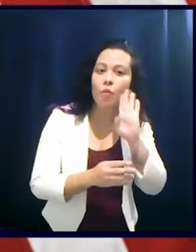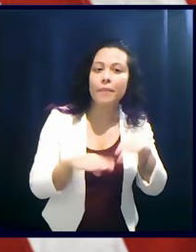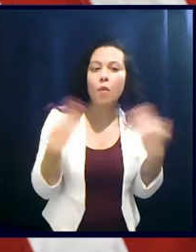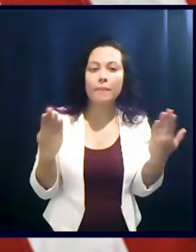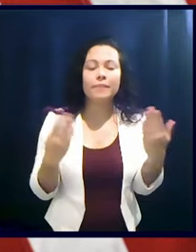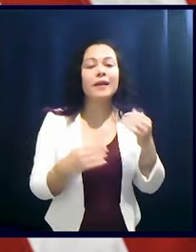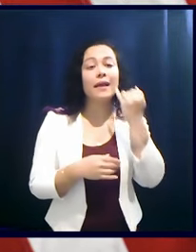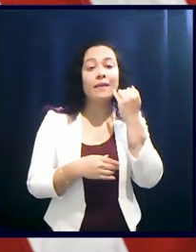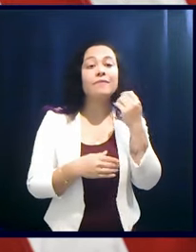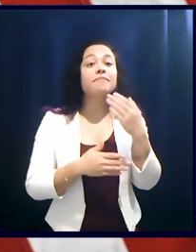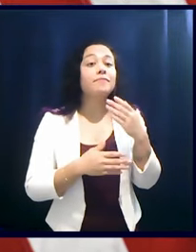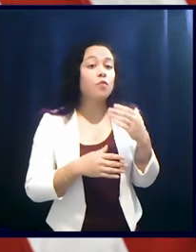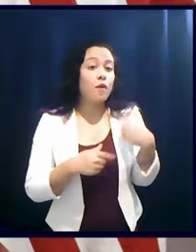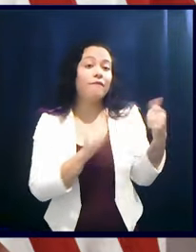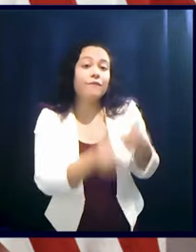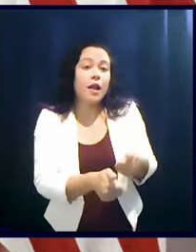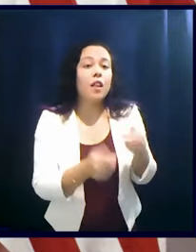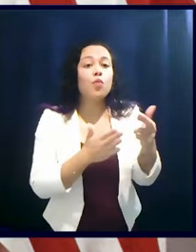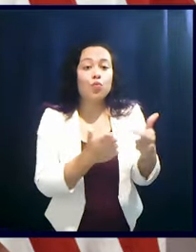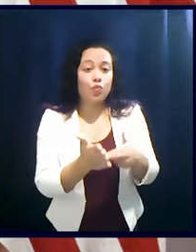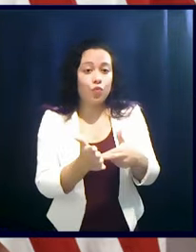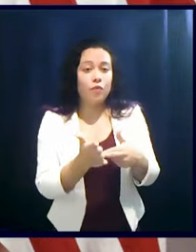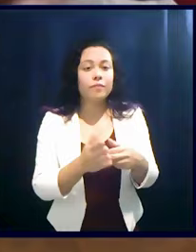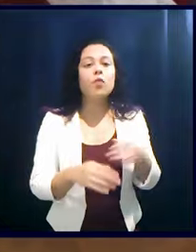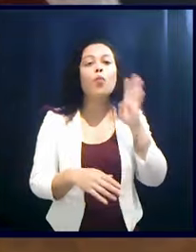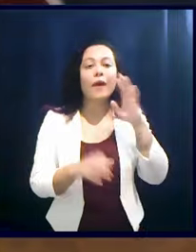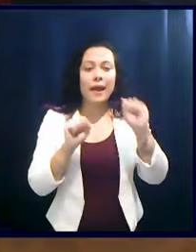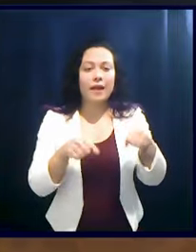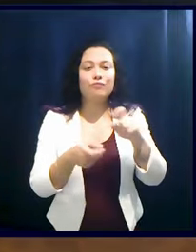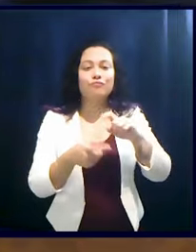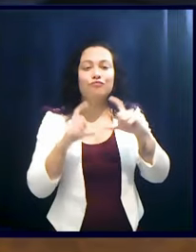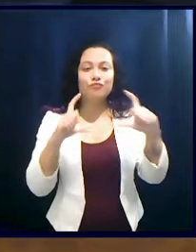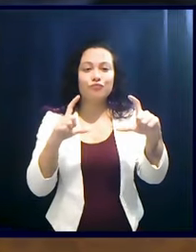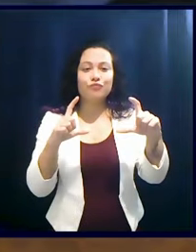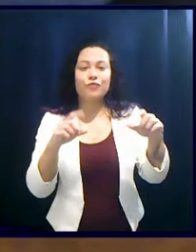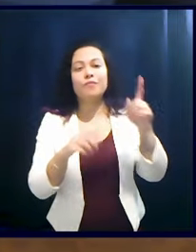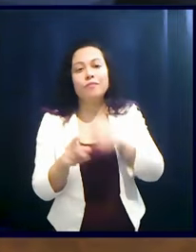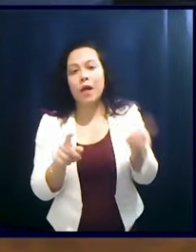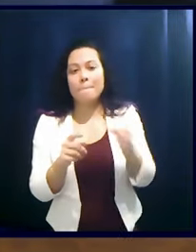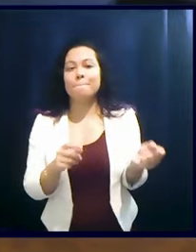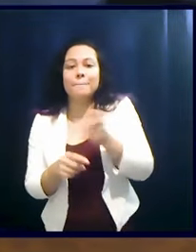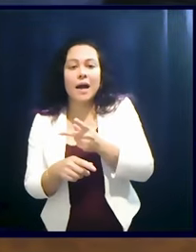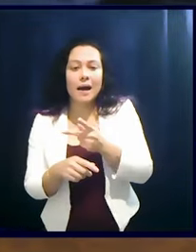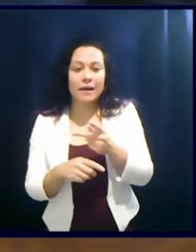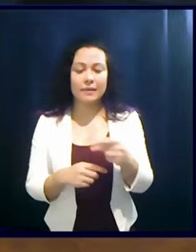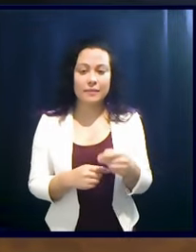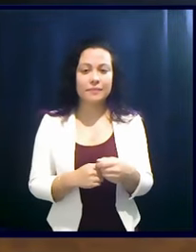the simple guidelines that I've put together, we can turn the corona clock back